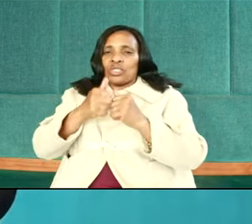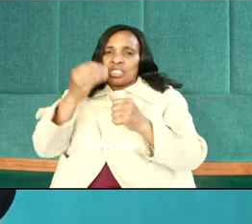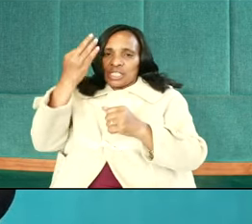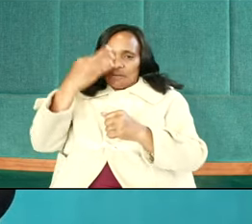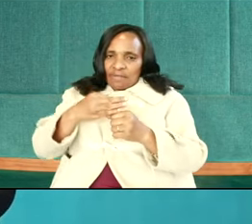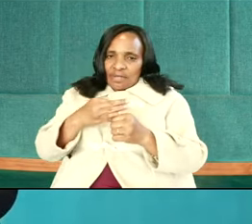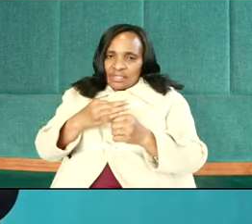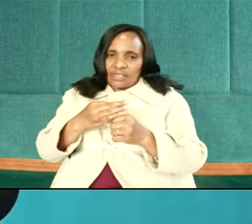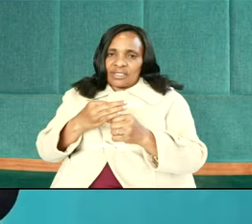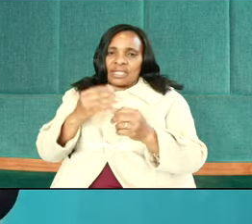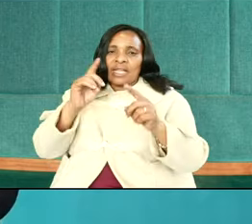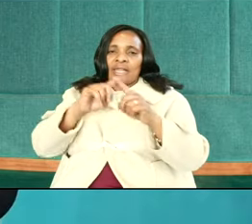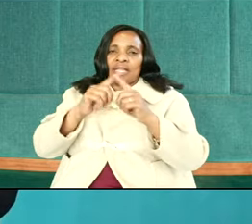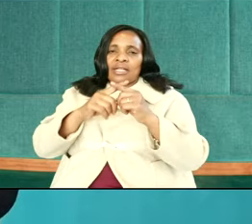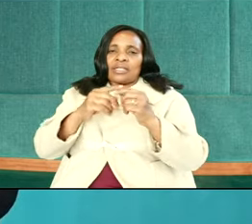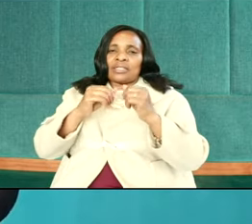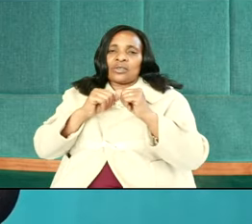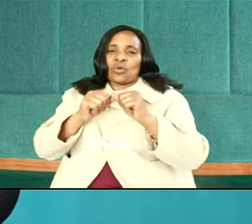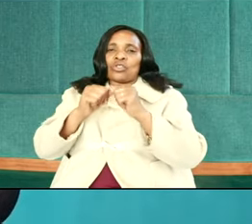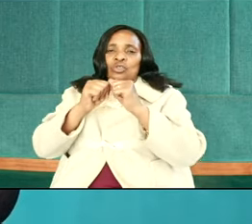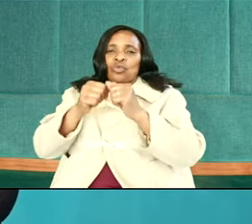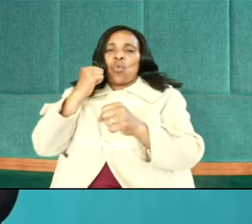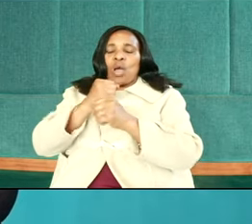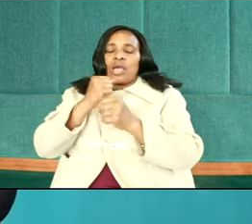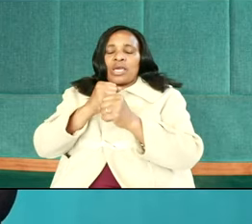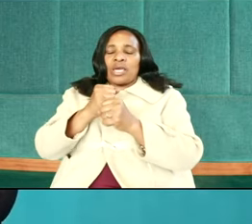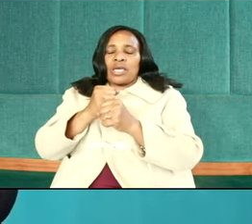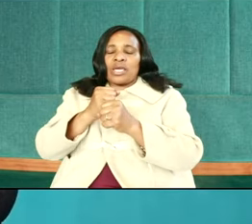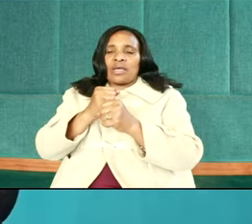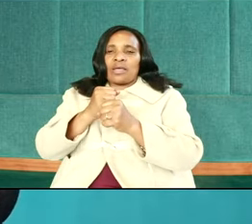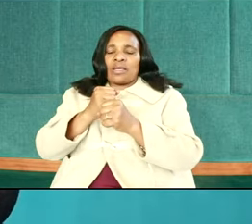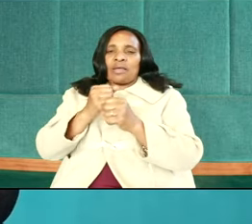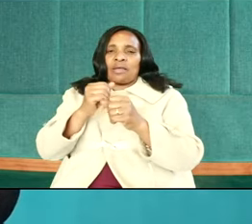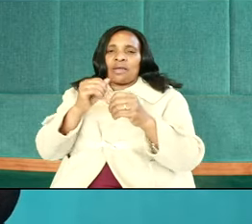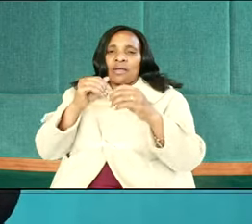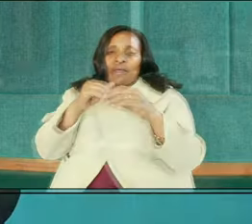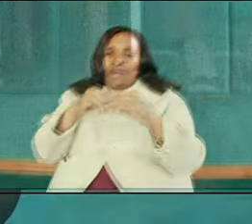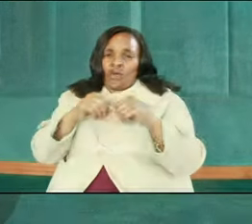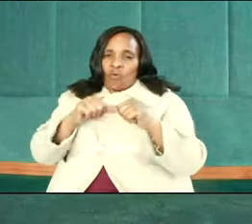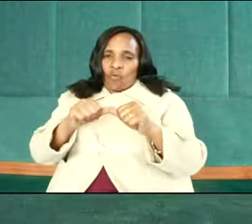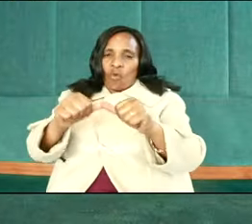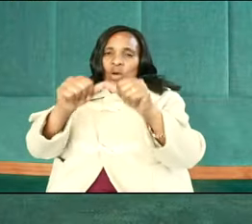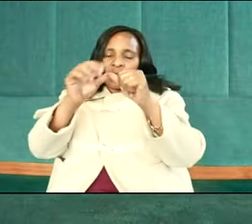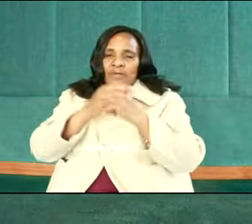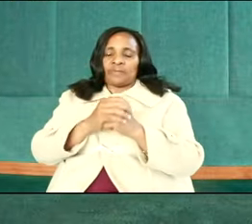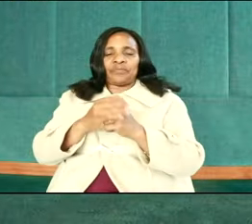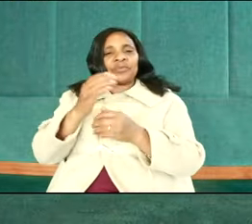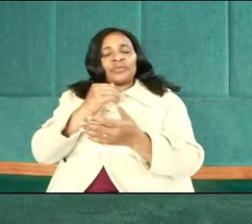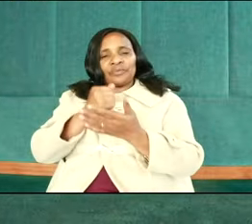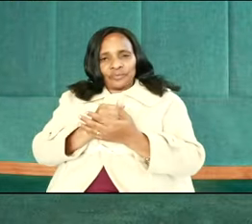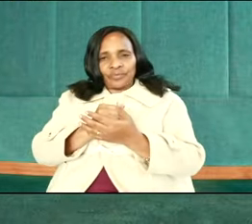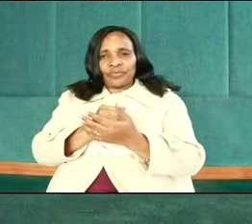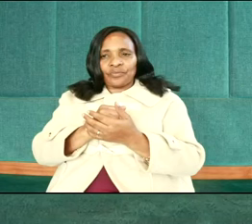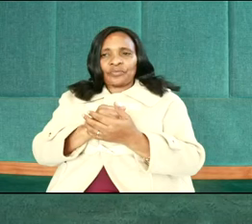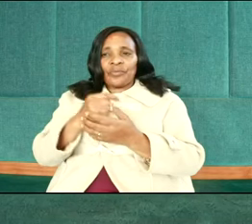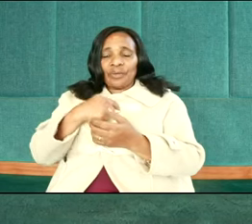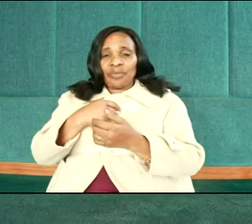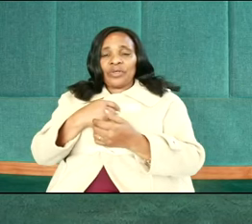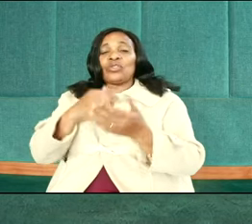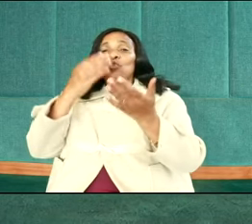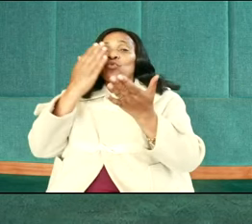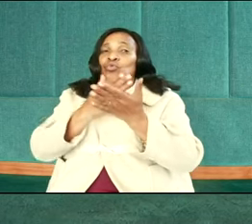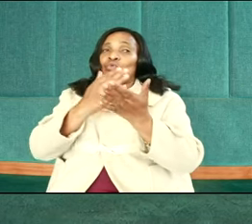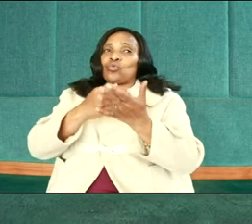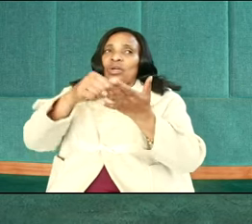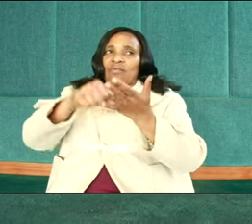and still working towards the goal of heaven. Amen, amen. You know, I know I really empathize with